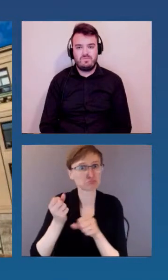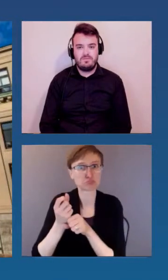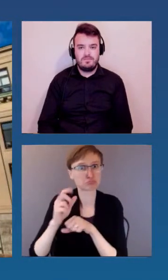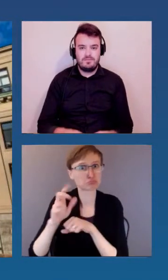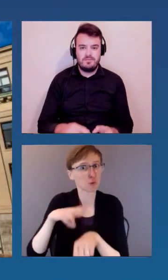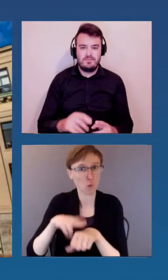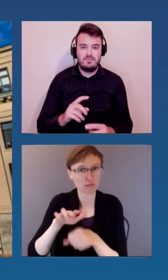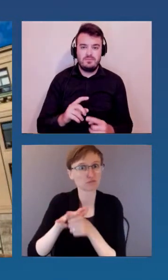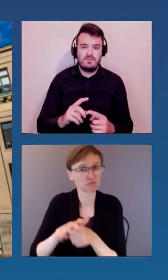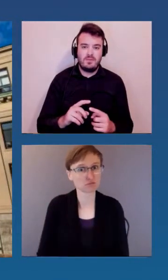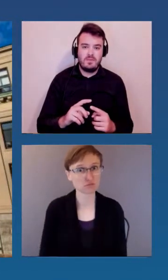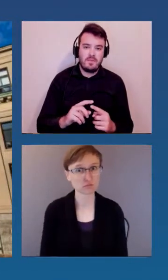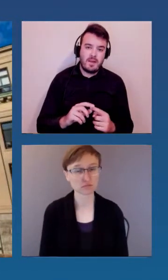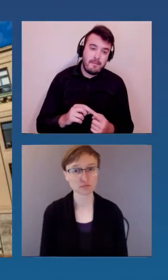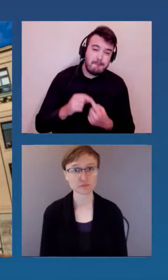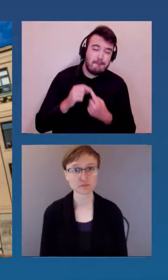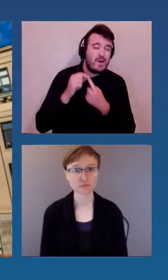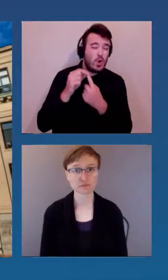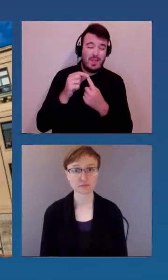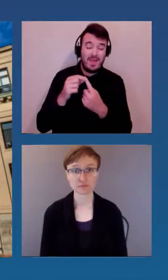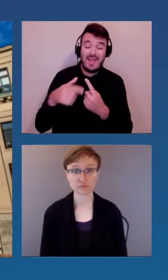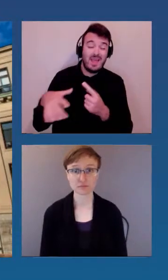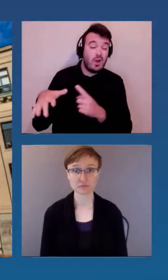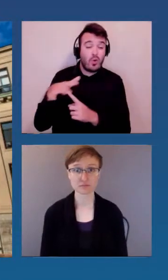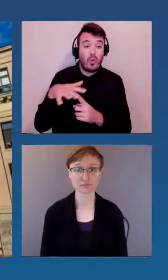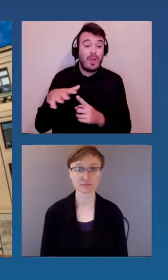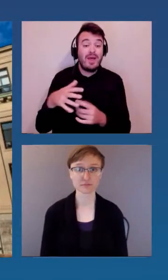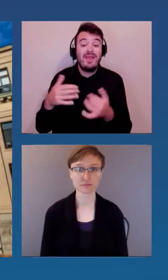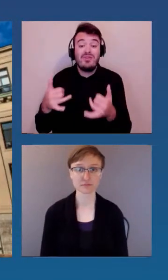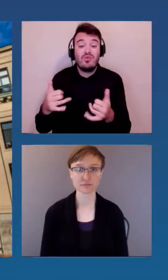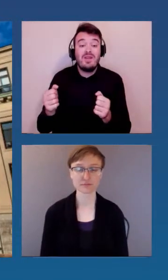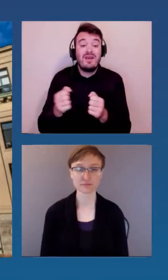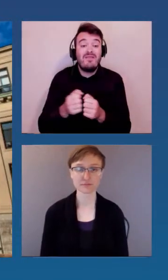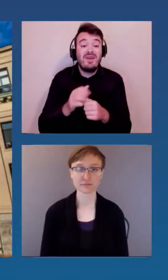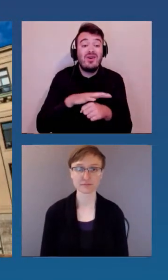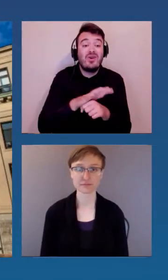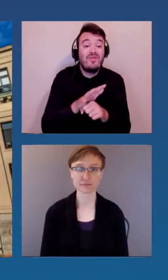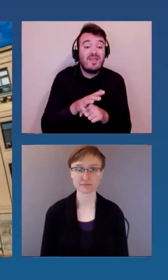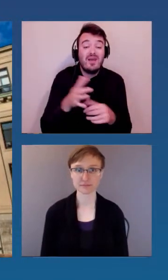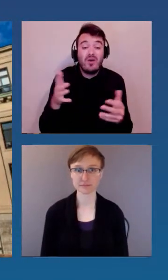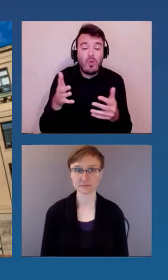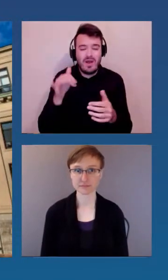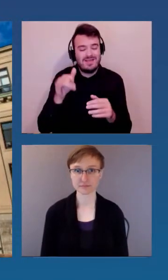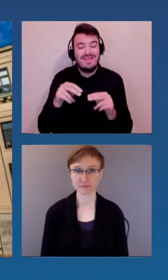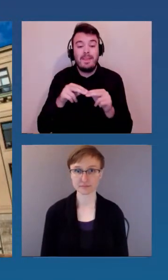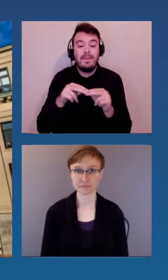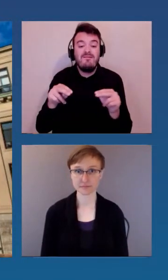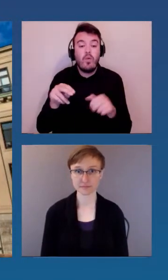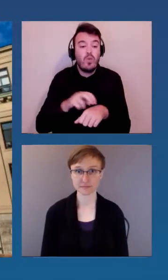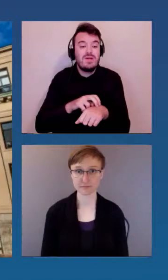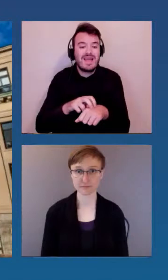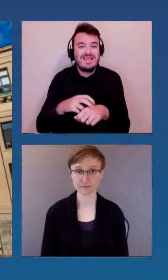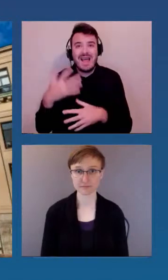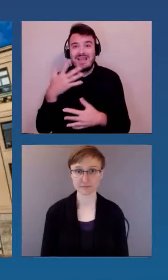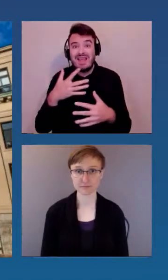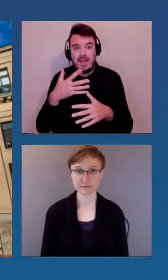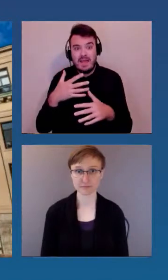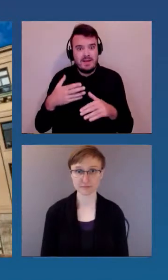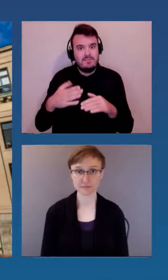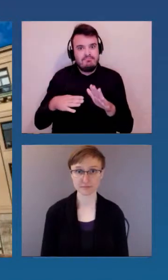mind, and it was referred to by Dr. Etches, and it's the issue of mental health. And it is a